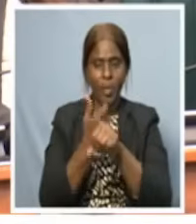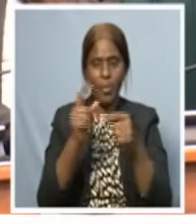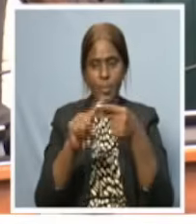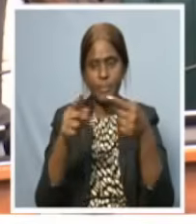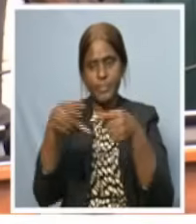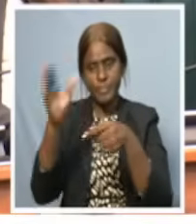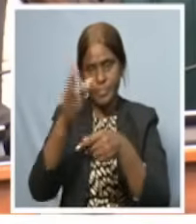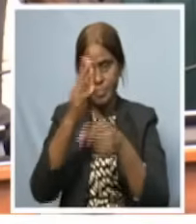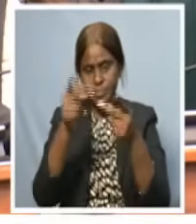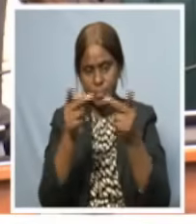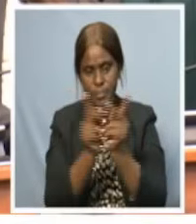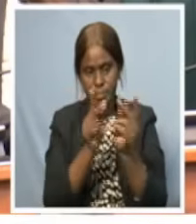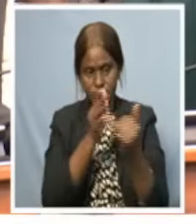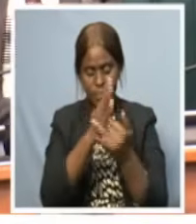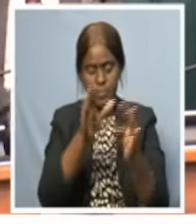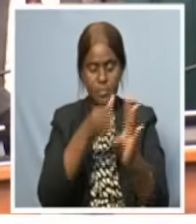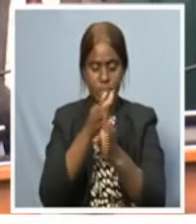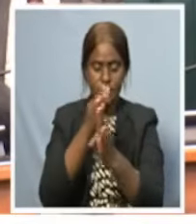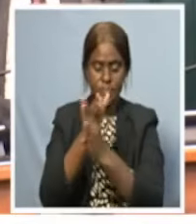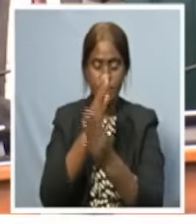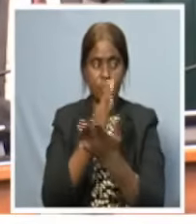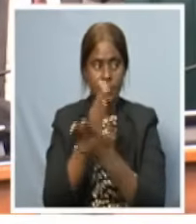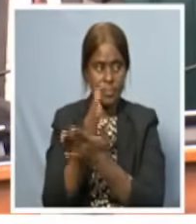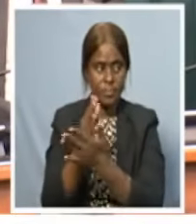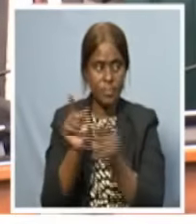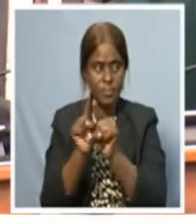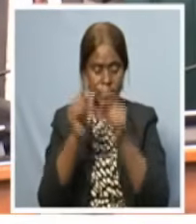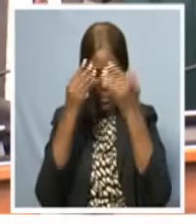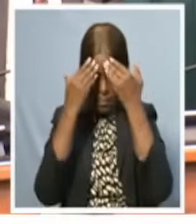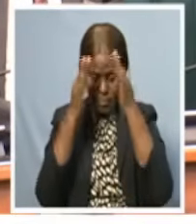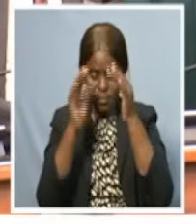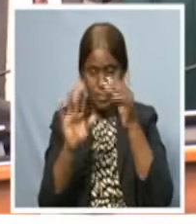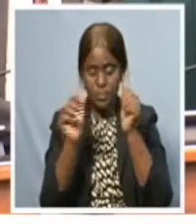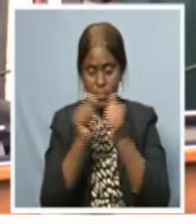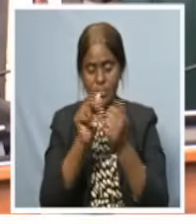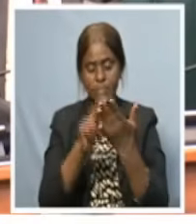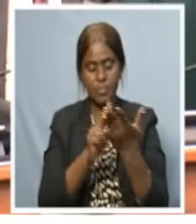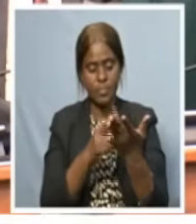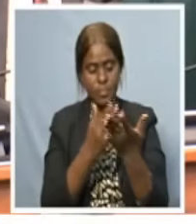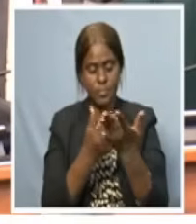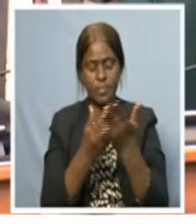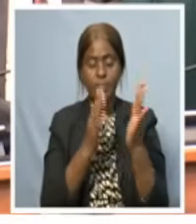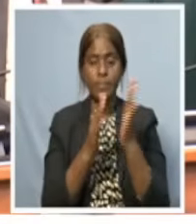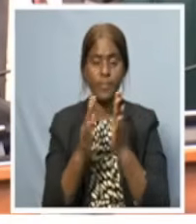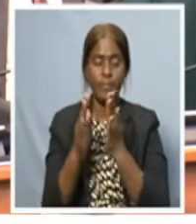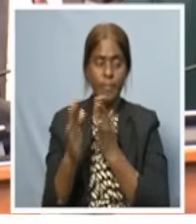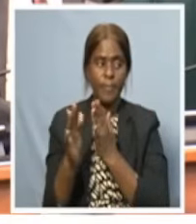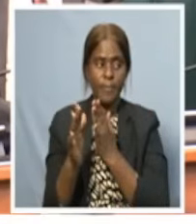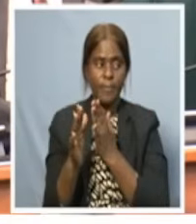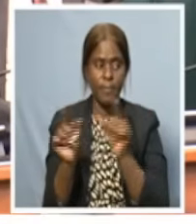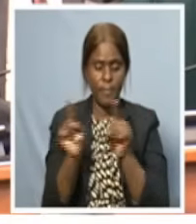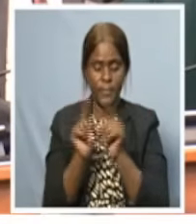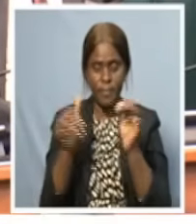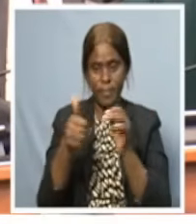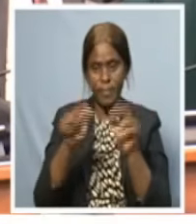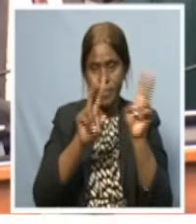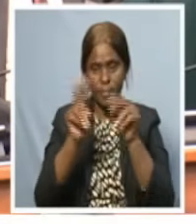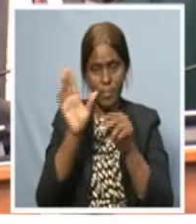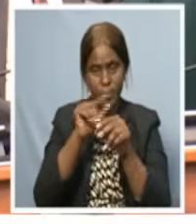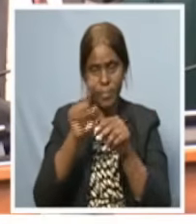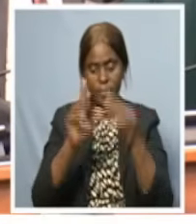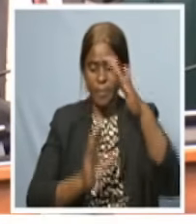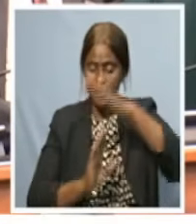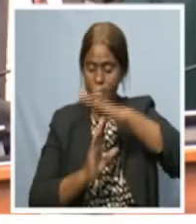hard-to-reach areas through targeted prevention, awareness, and the reporting interventions. The committee observes